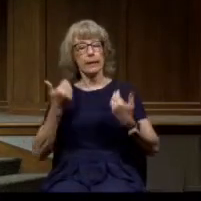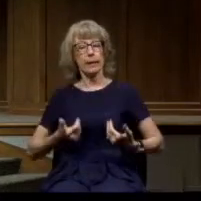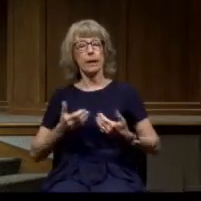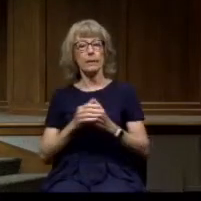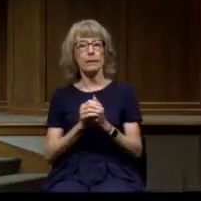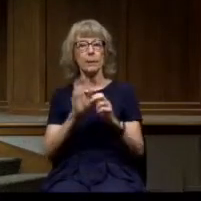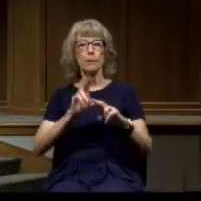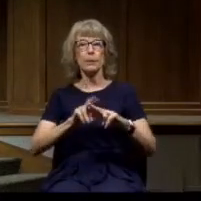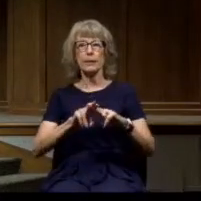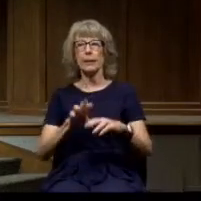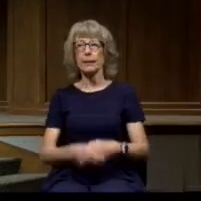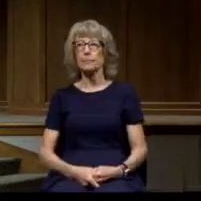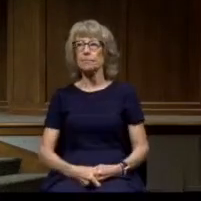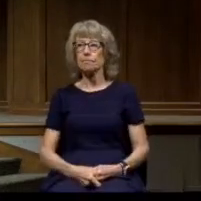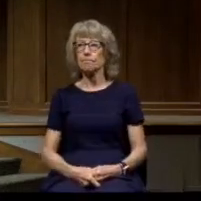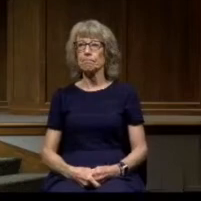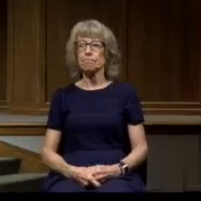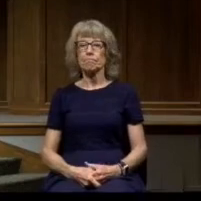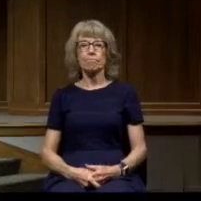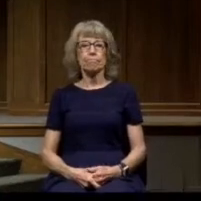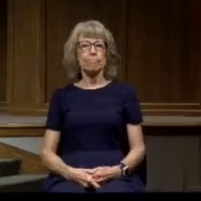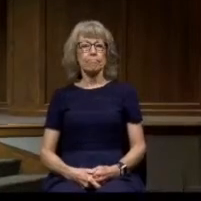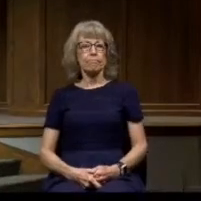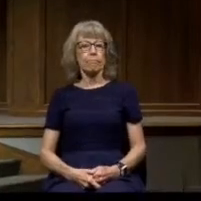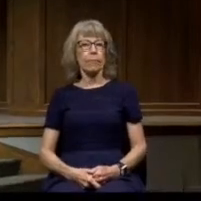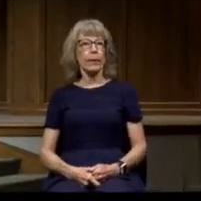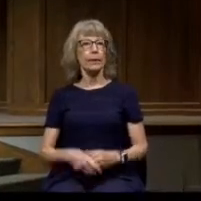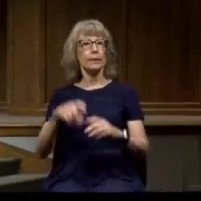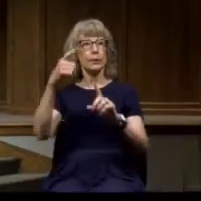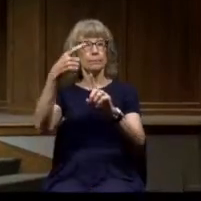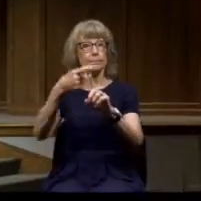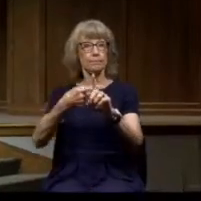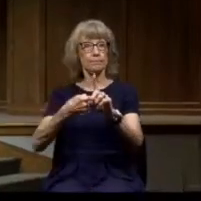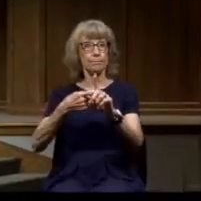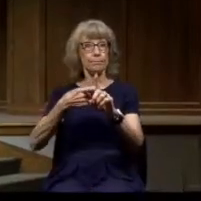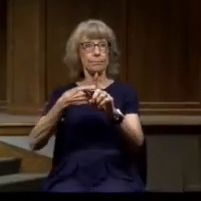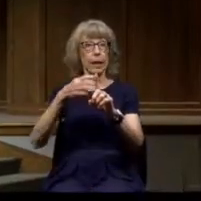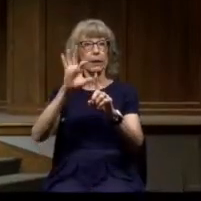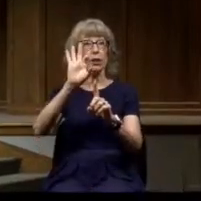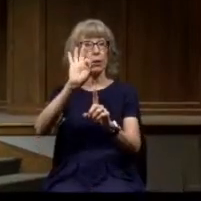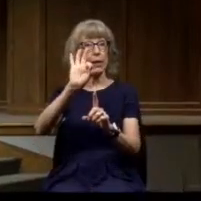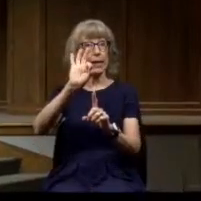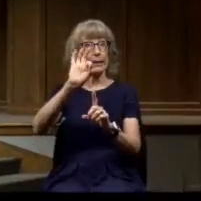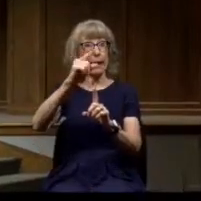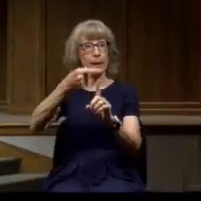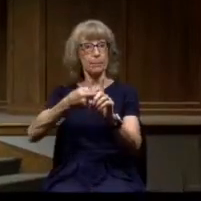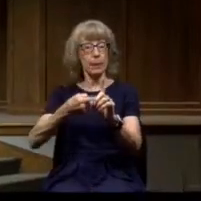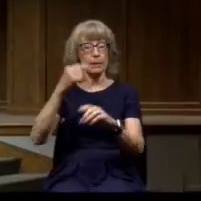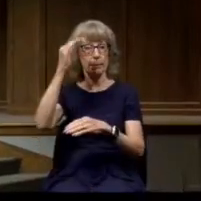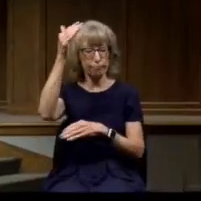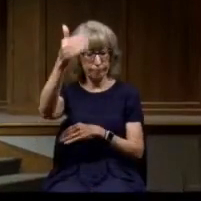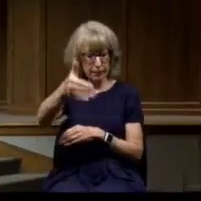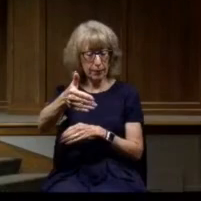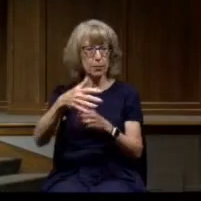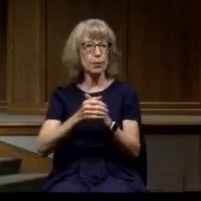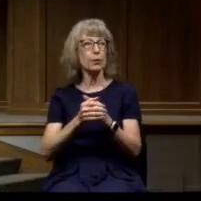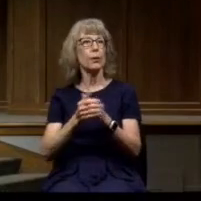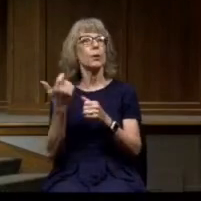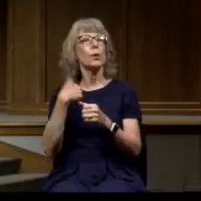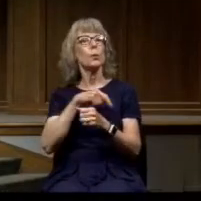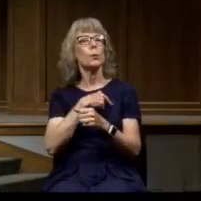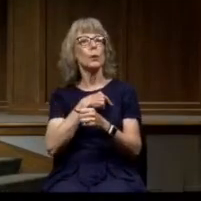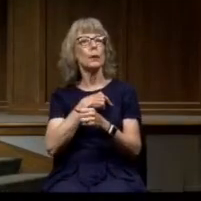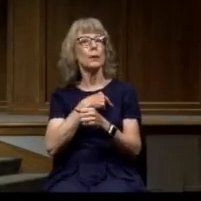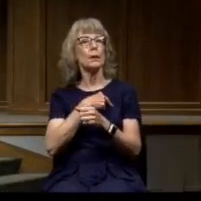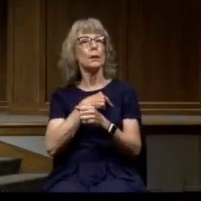You may be seated. So over the next 9 months, that phrase from Jesus, love one another, is going to be